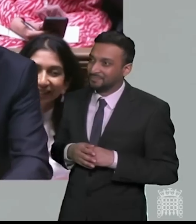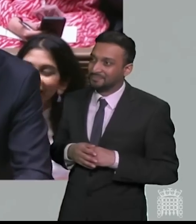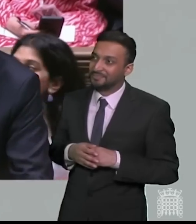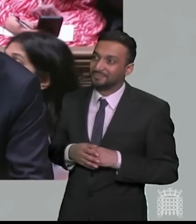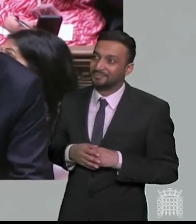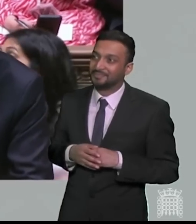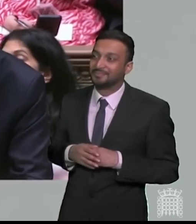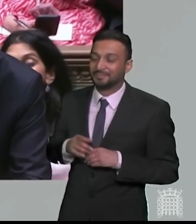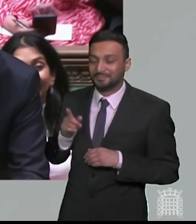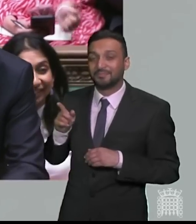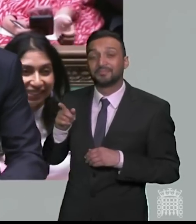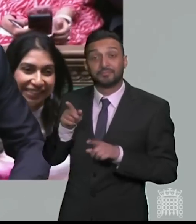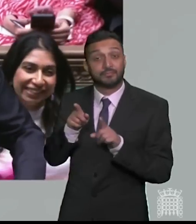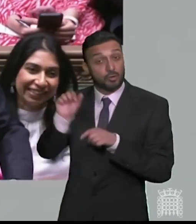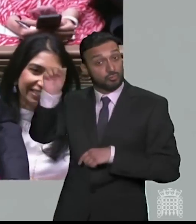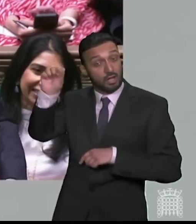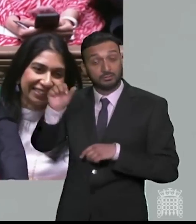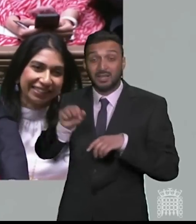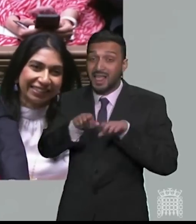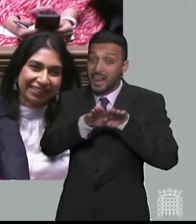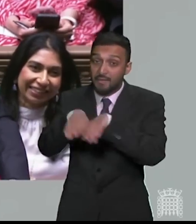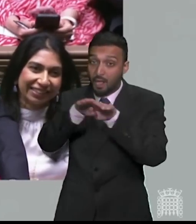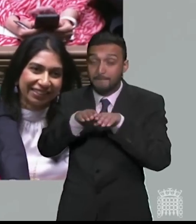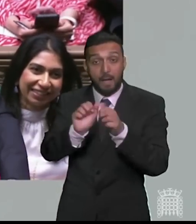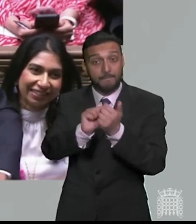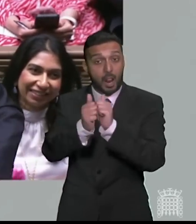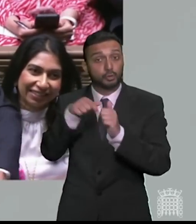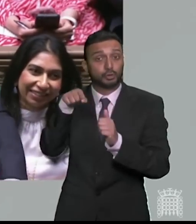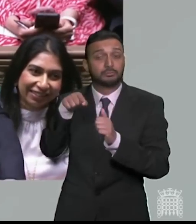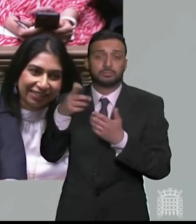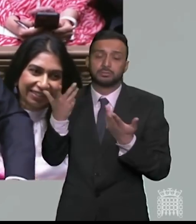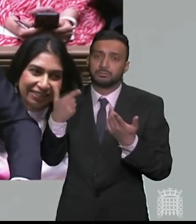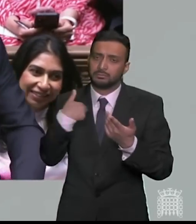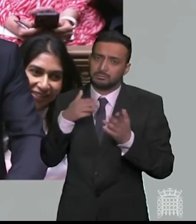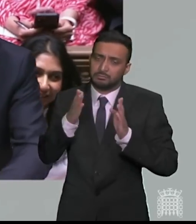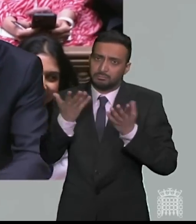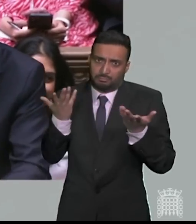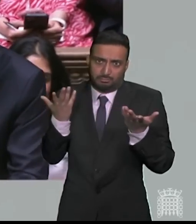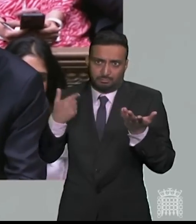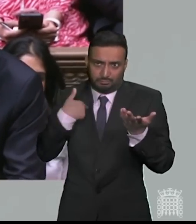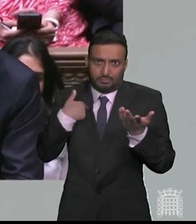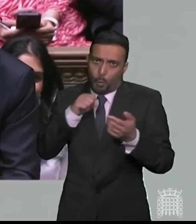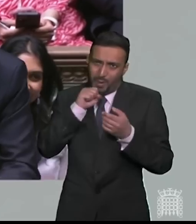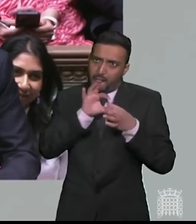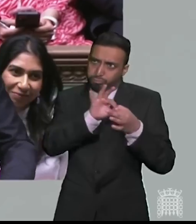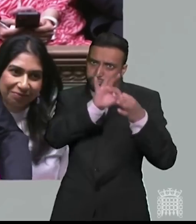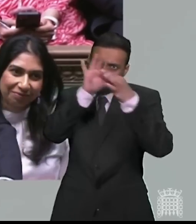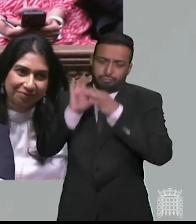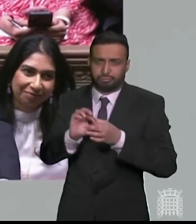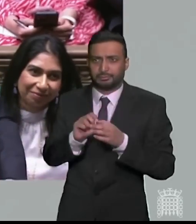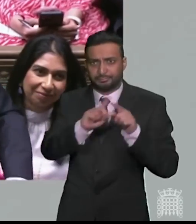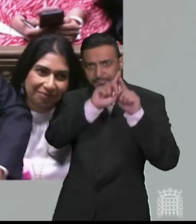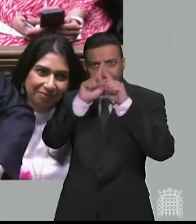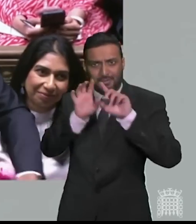levelling up partnerships are a commitment to work hand in hand with 20 different places across England, most in need of levelling up, and